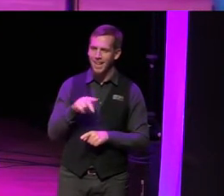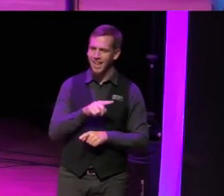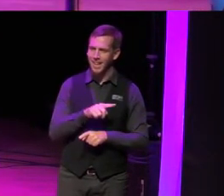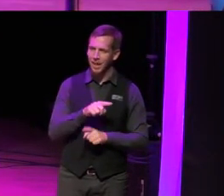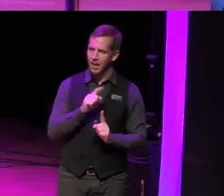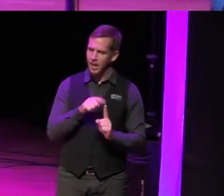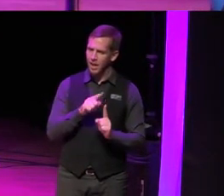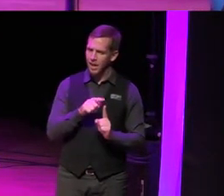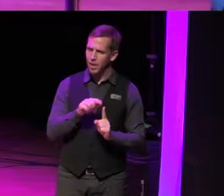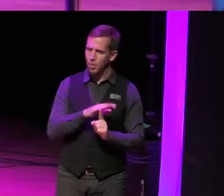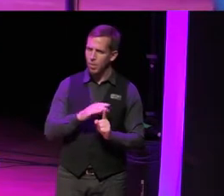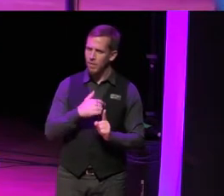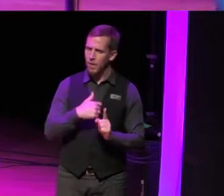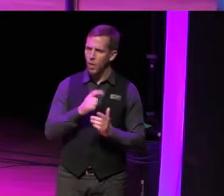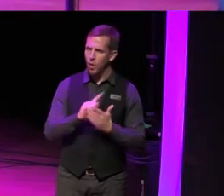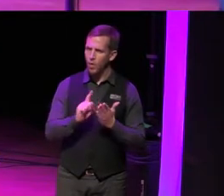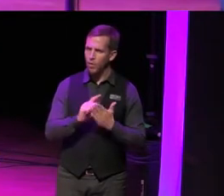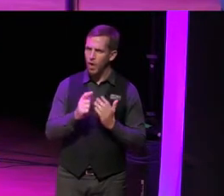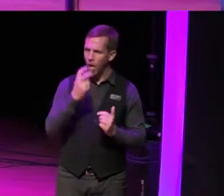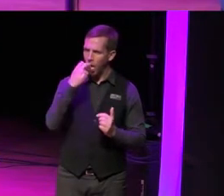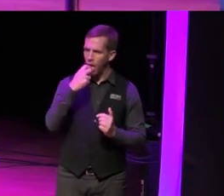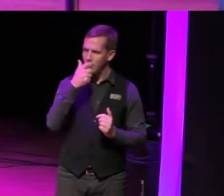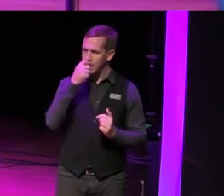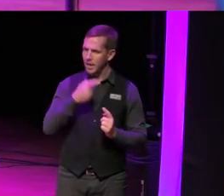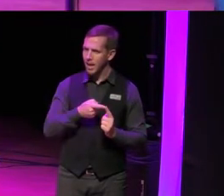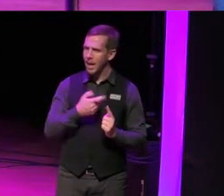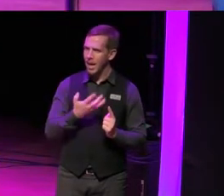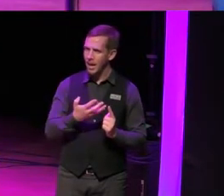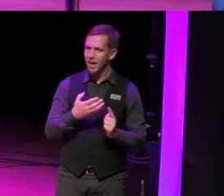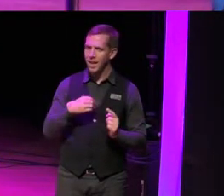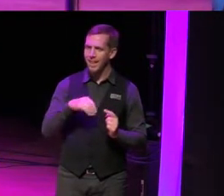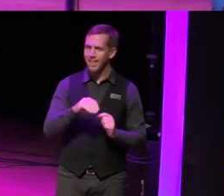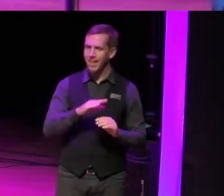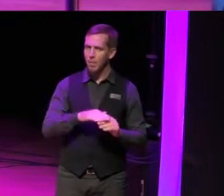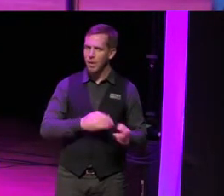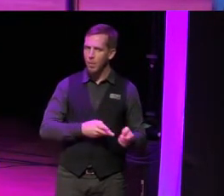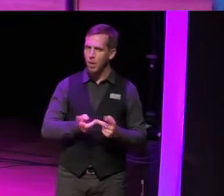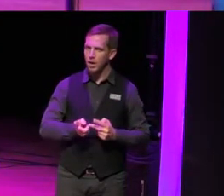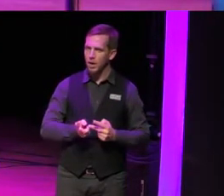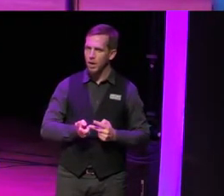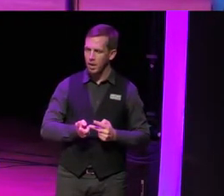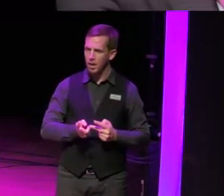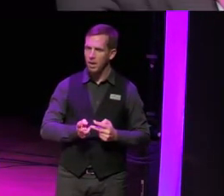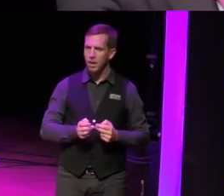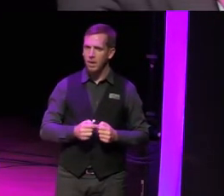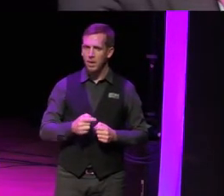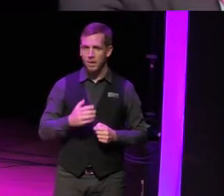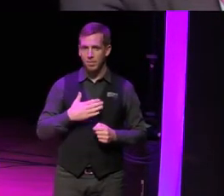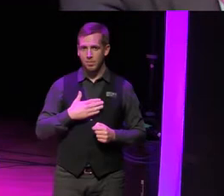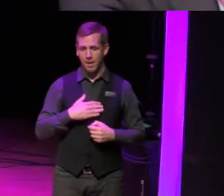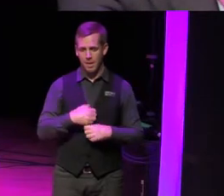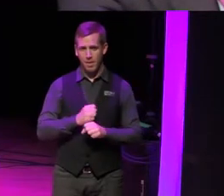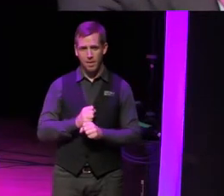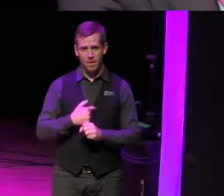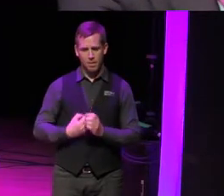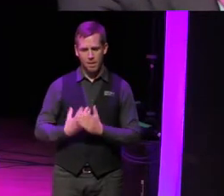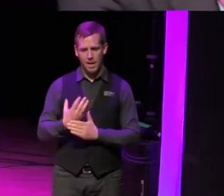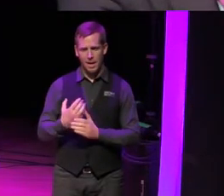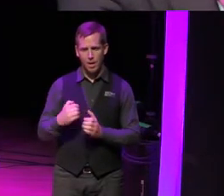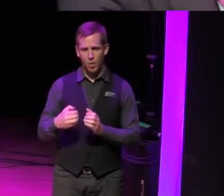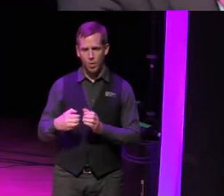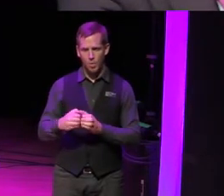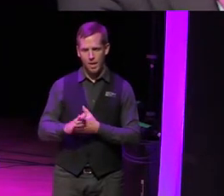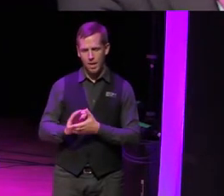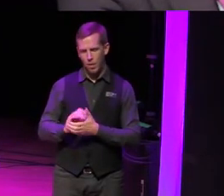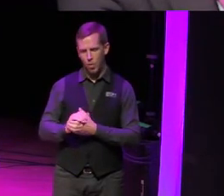overlook, investing in democracy. The Tuma Foundation that I have started together with my colleagues